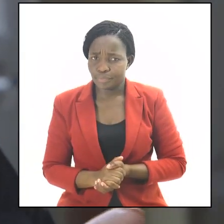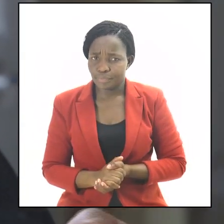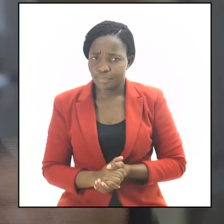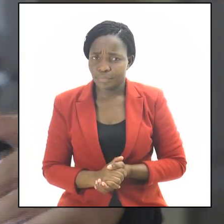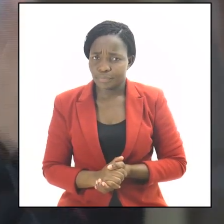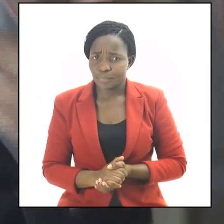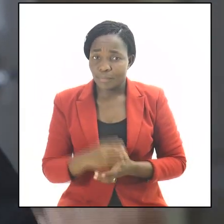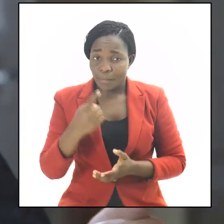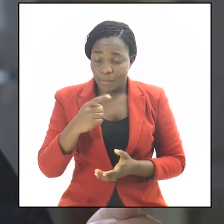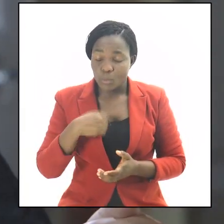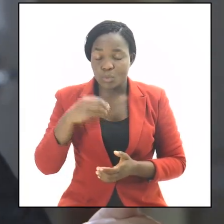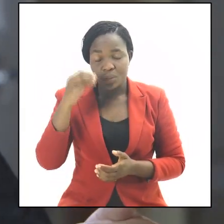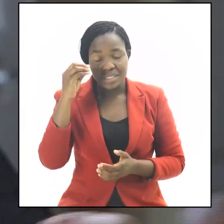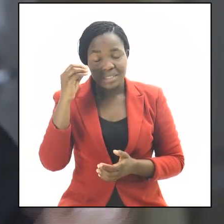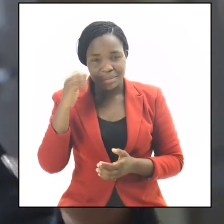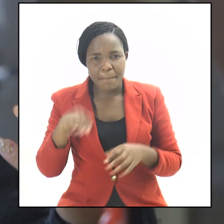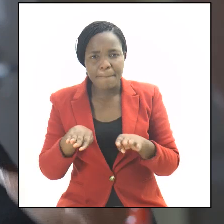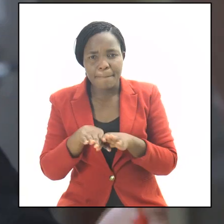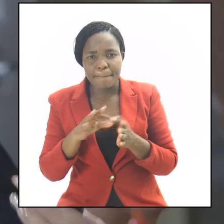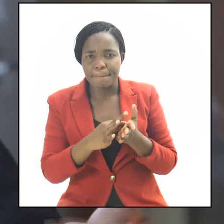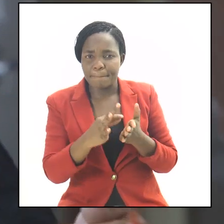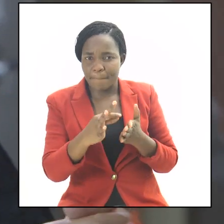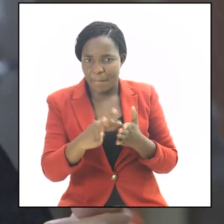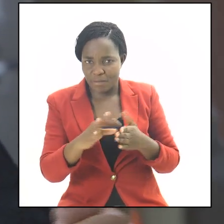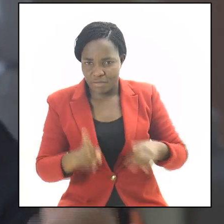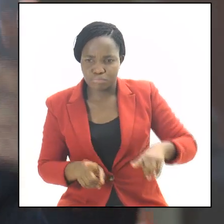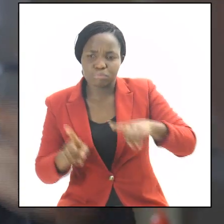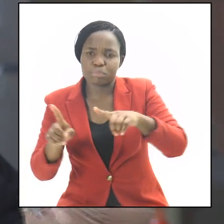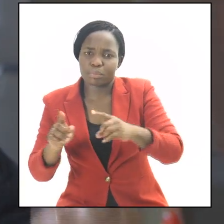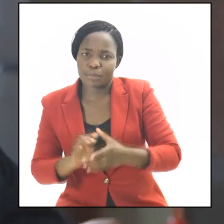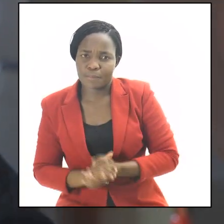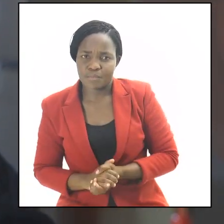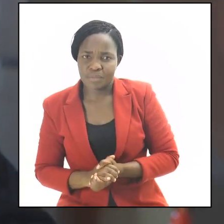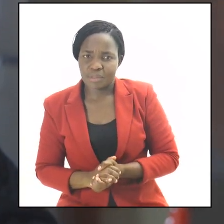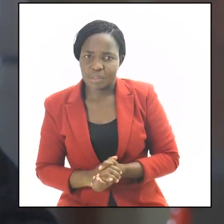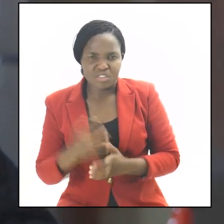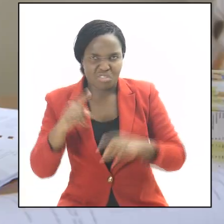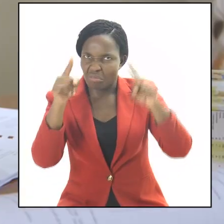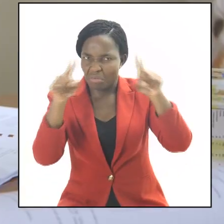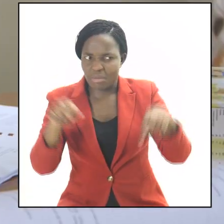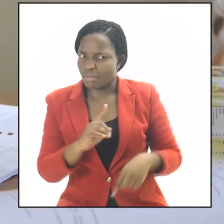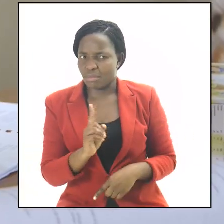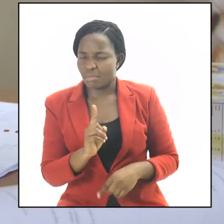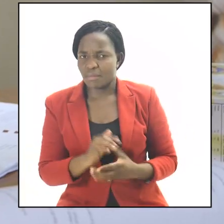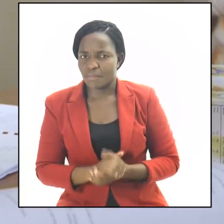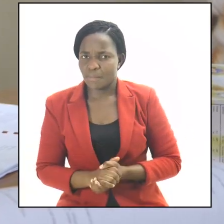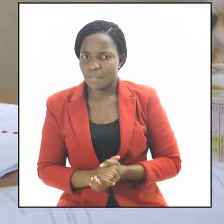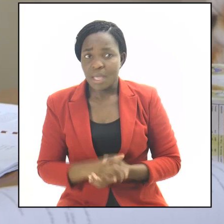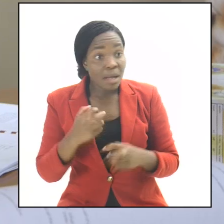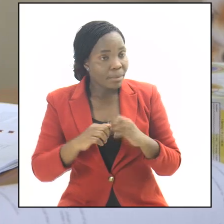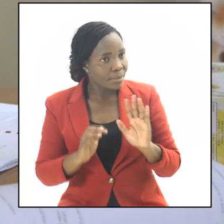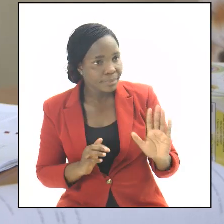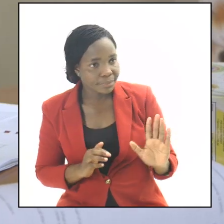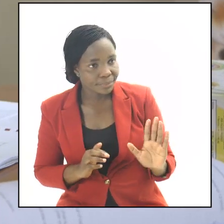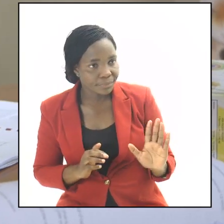But we need to derive a formula for a parallelogram, Ben, not for a rectangle. That's right. It's not a problem